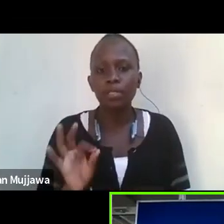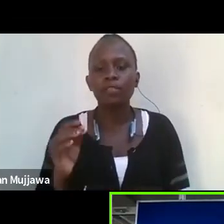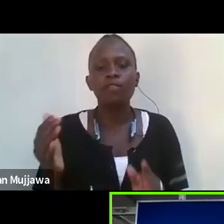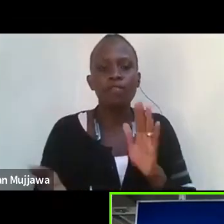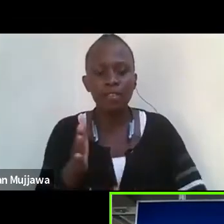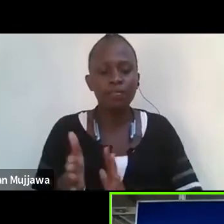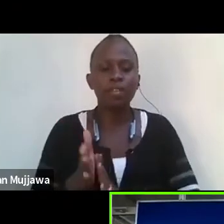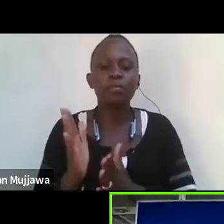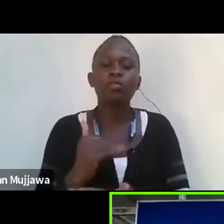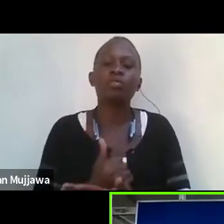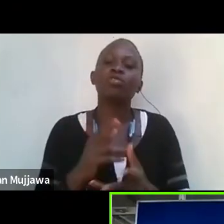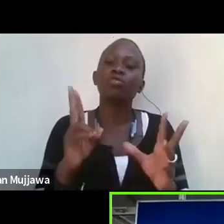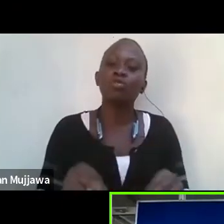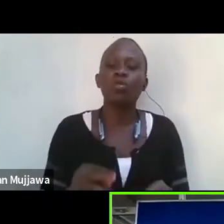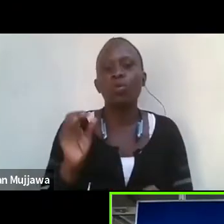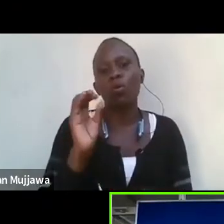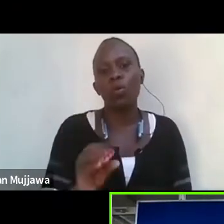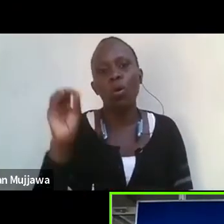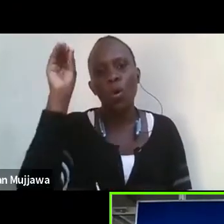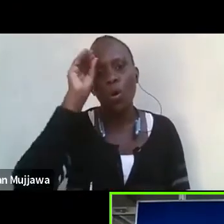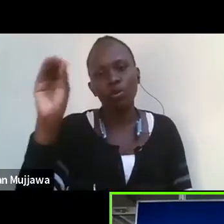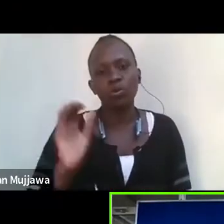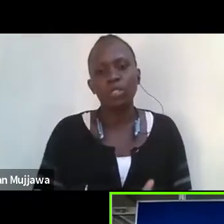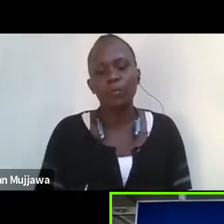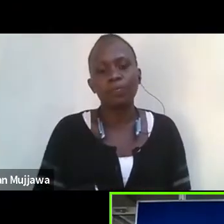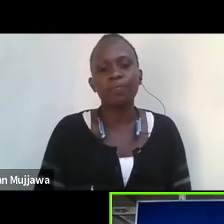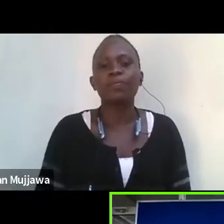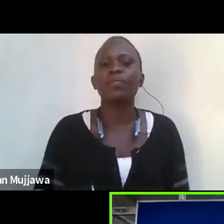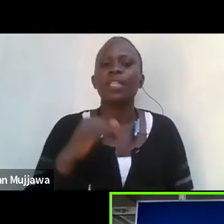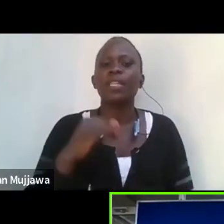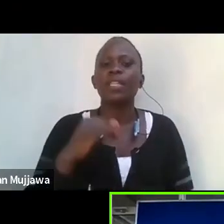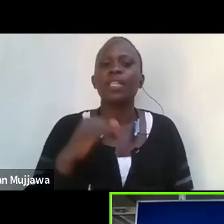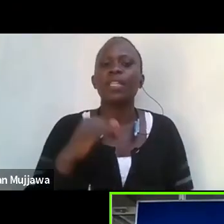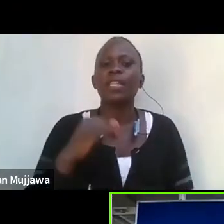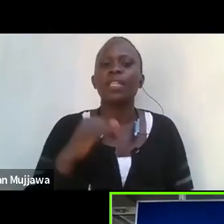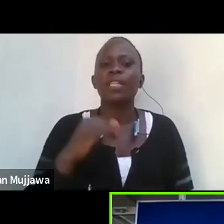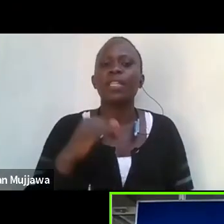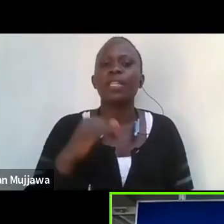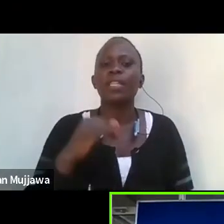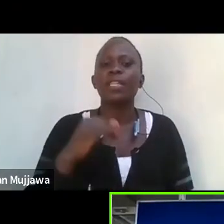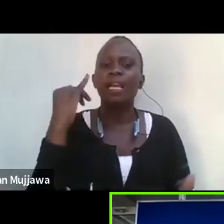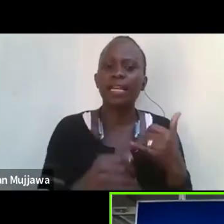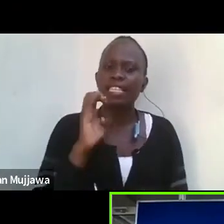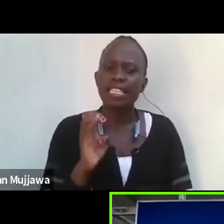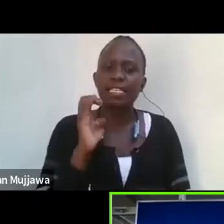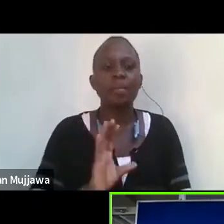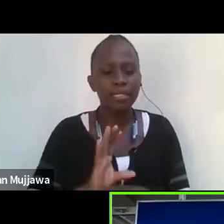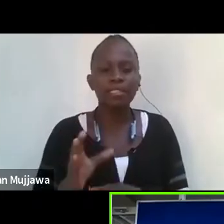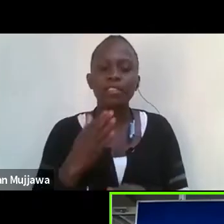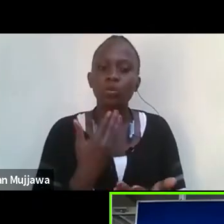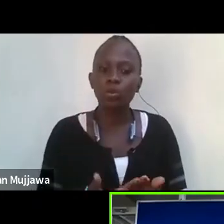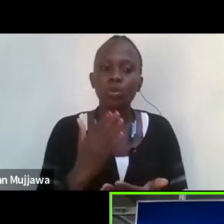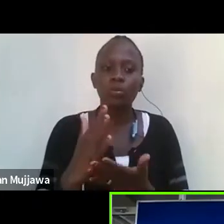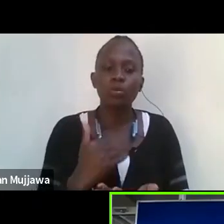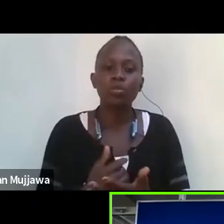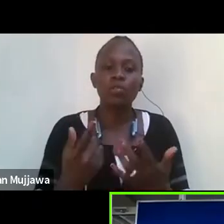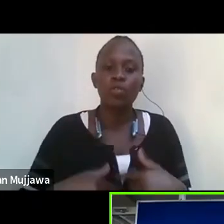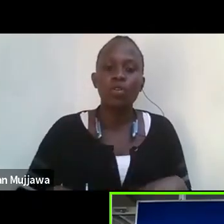is also e-commerce. E-commerce has been a good one for us. I think Ben has just talked about